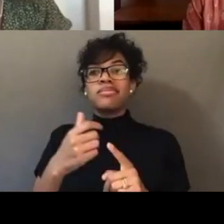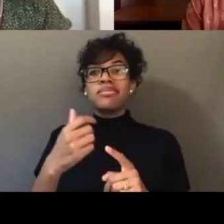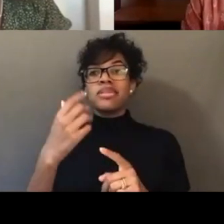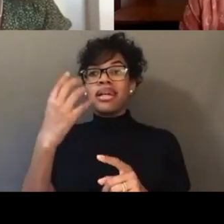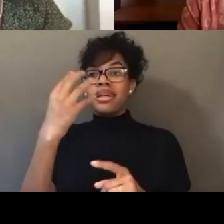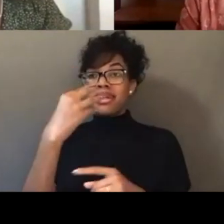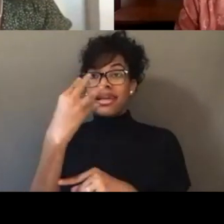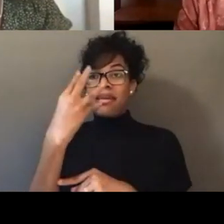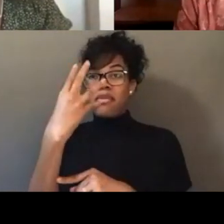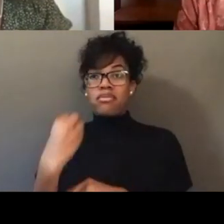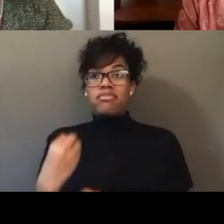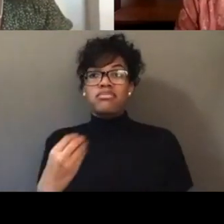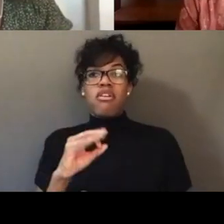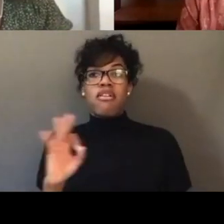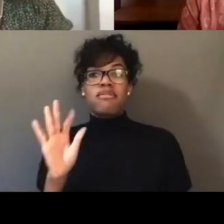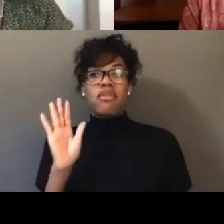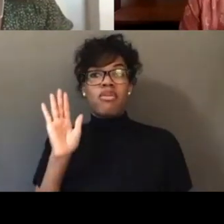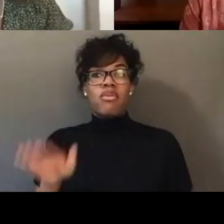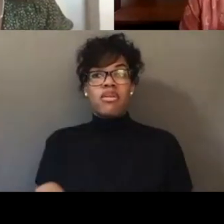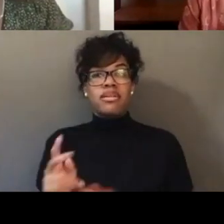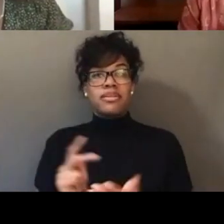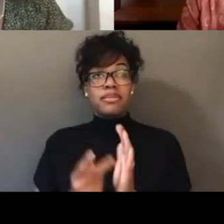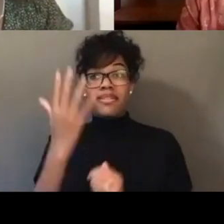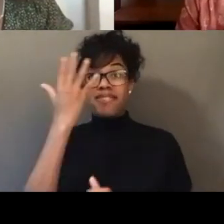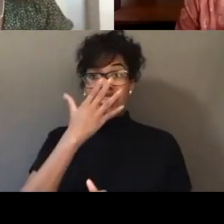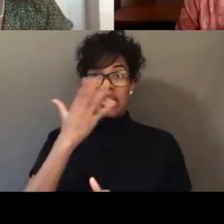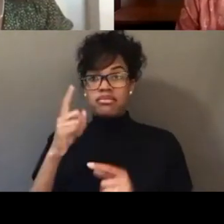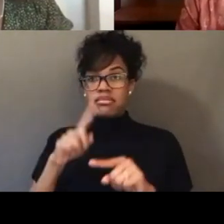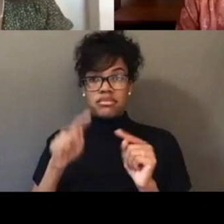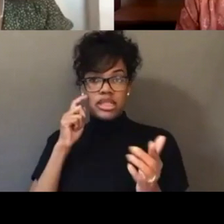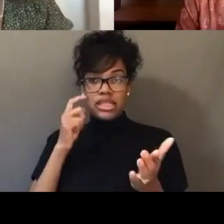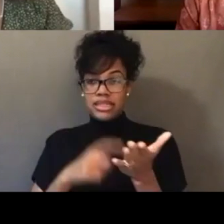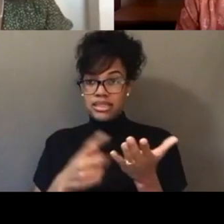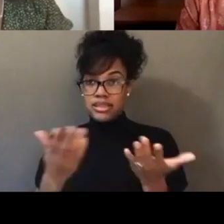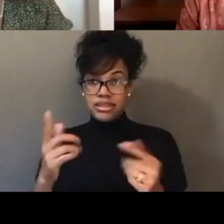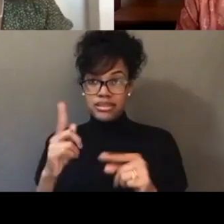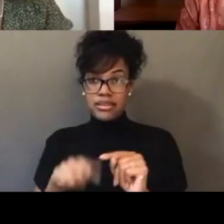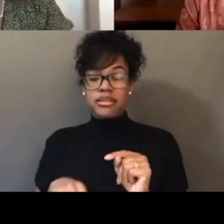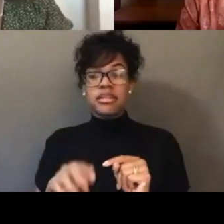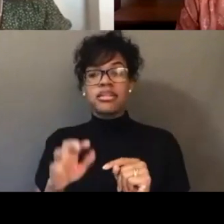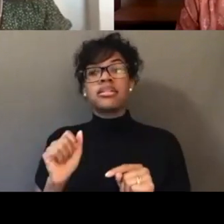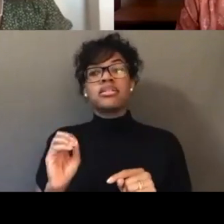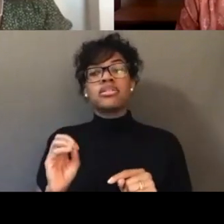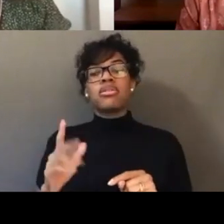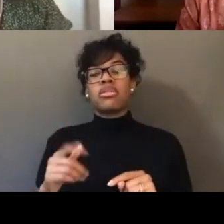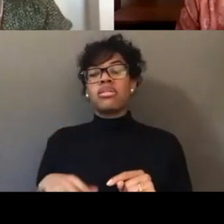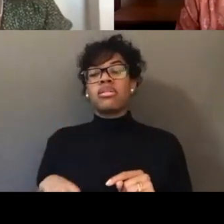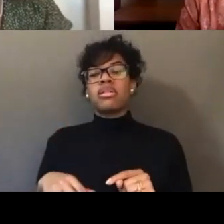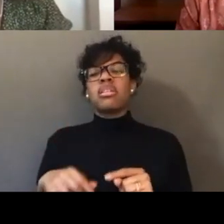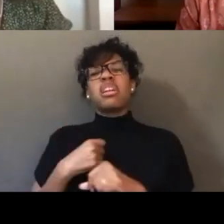knew that I was going to set an intention about discussing race. One of the first things I did in the first